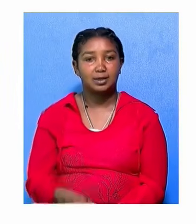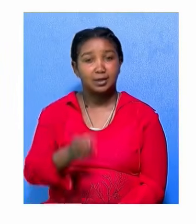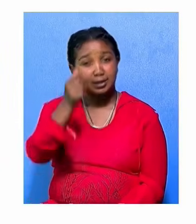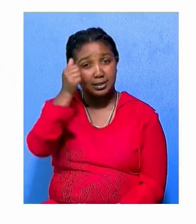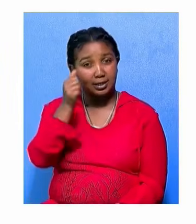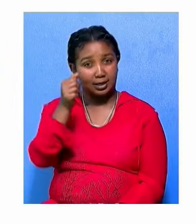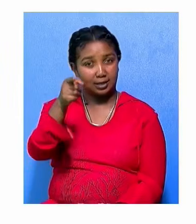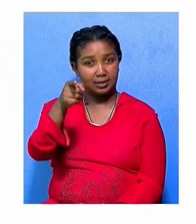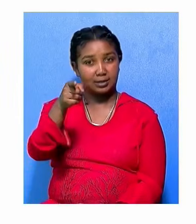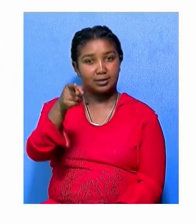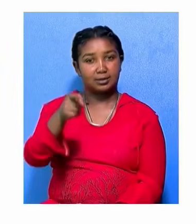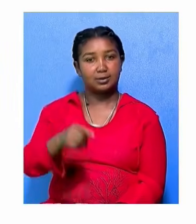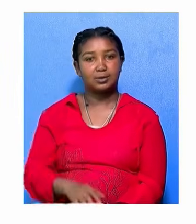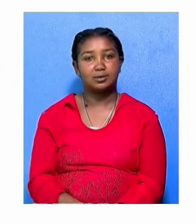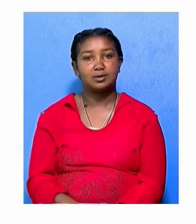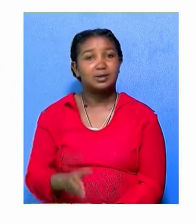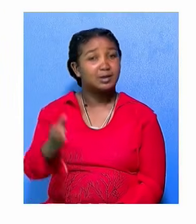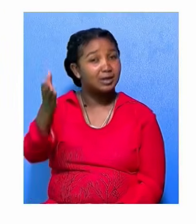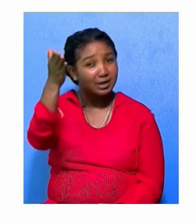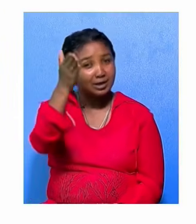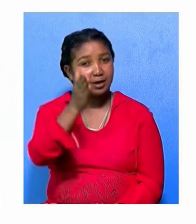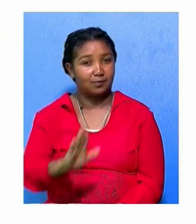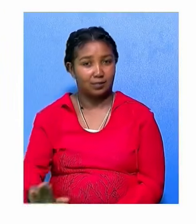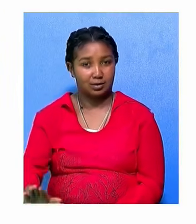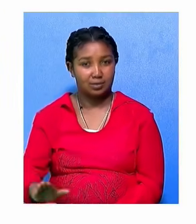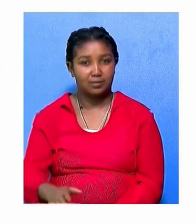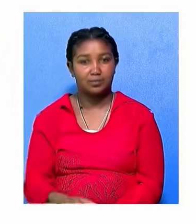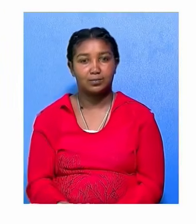he never,